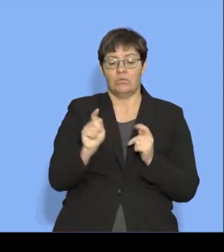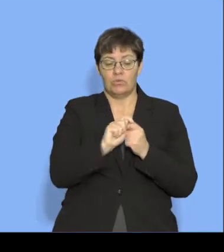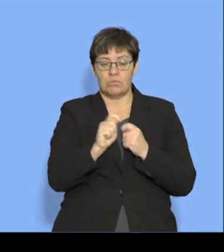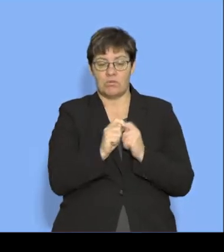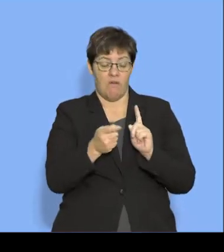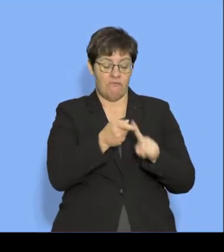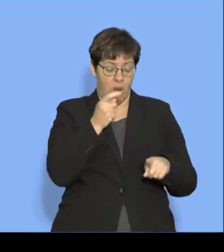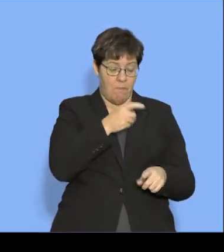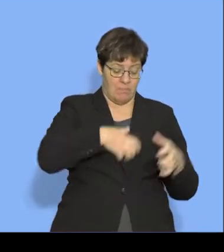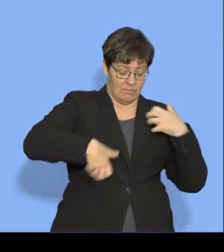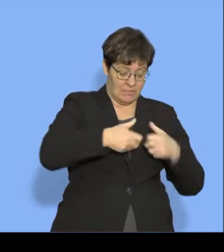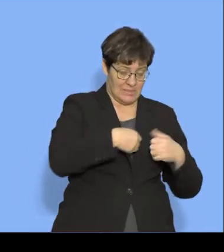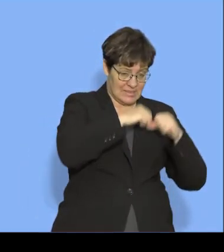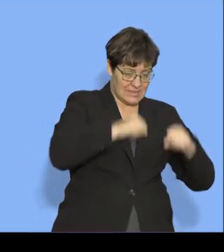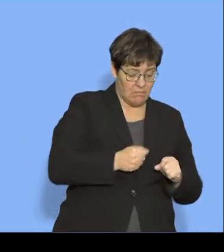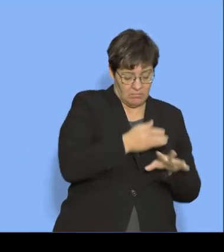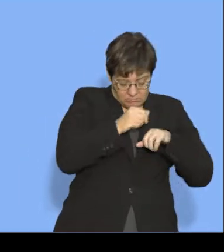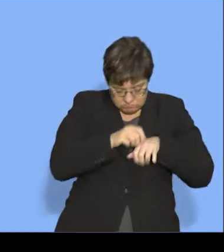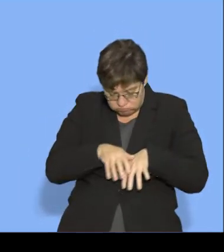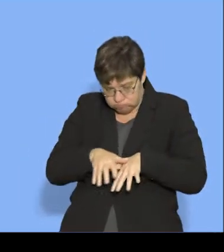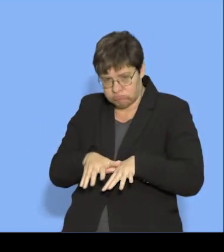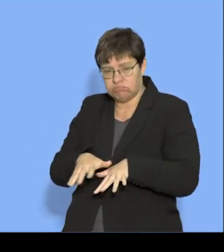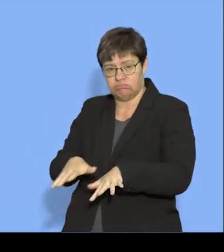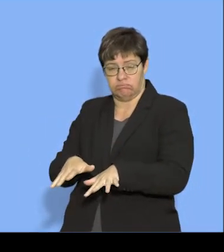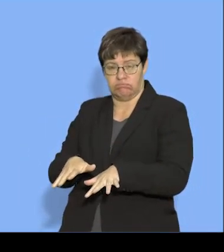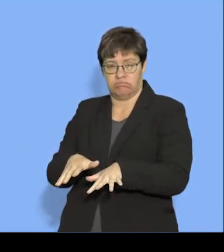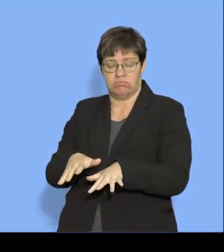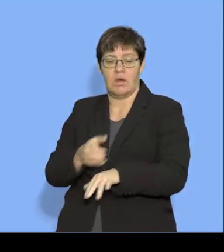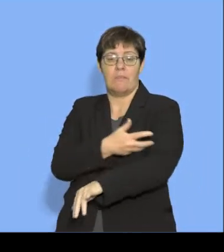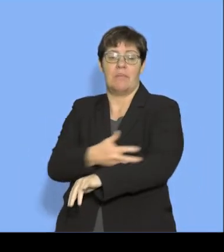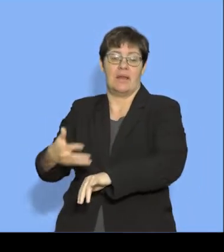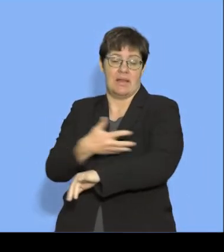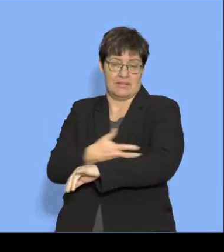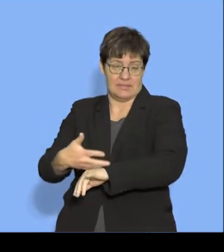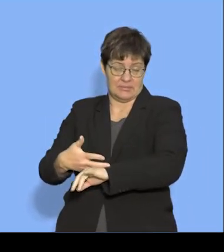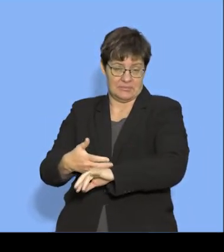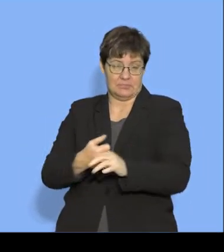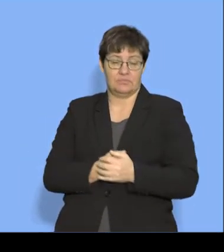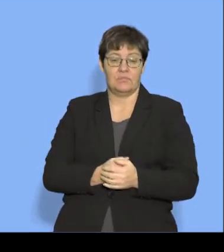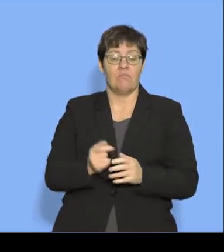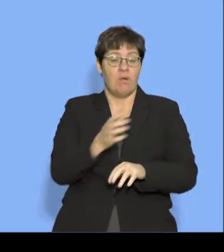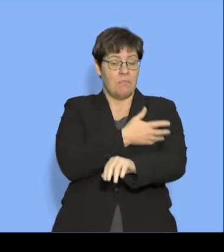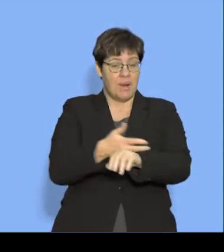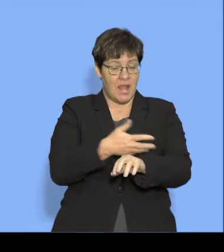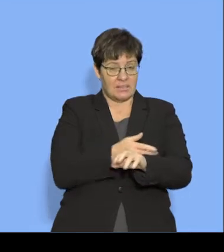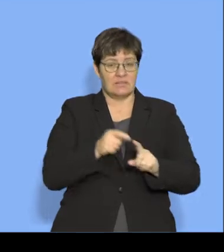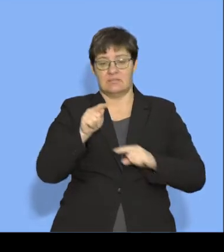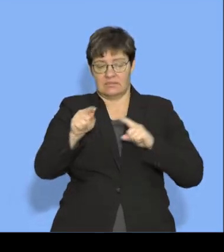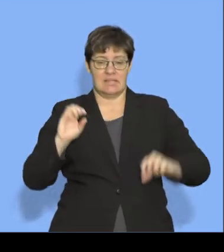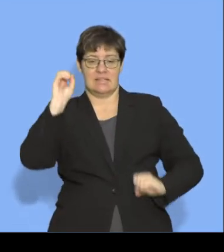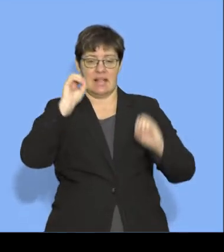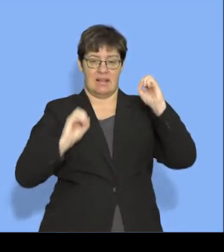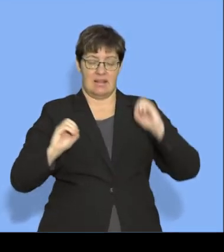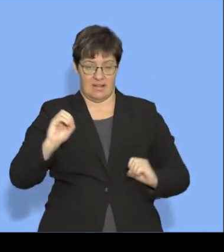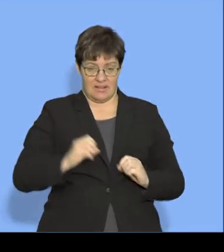transported from the digestive system into what we refer to as the bloodstream, and then from there to all